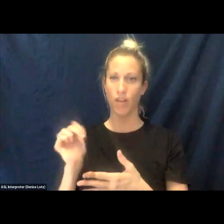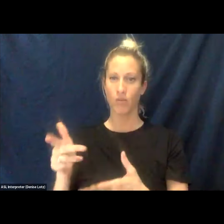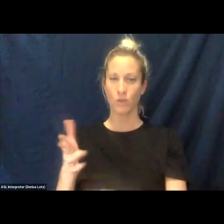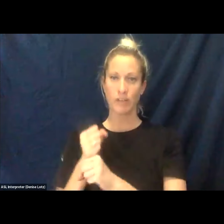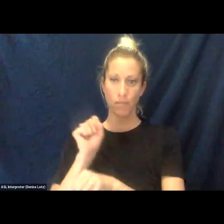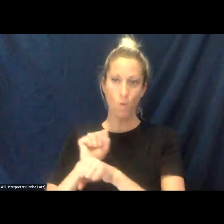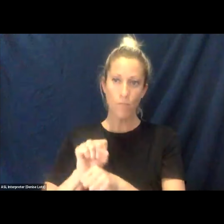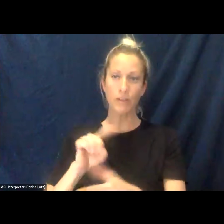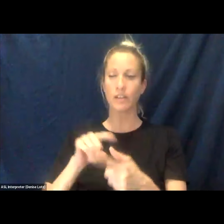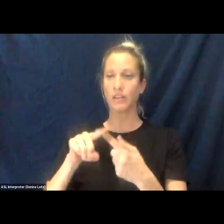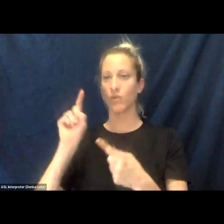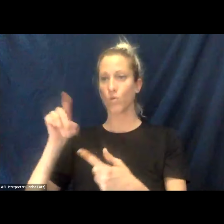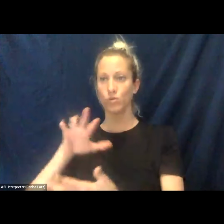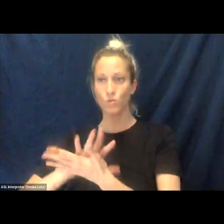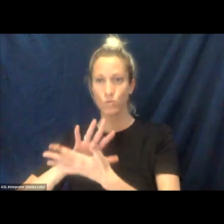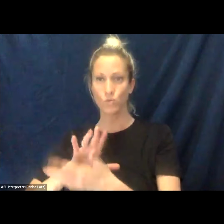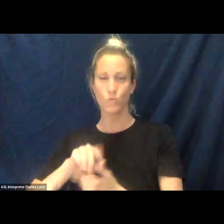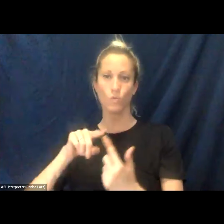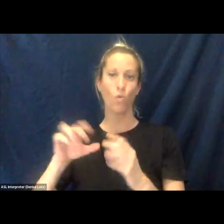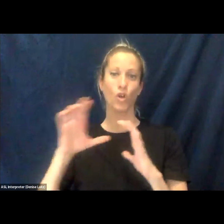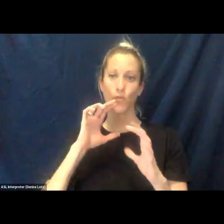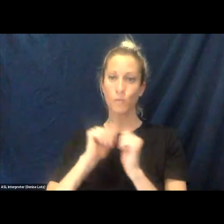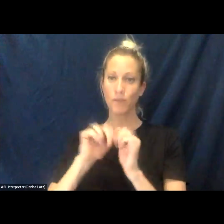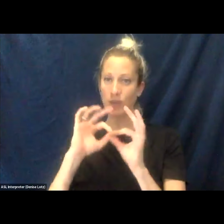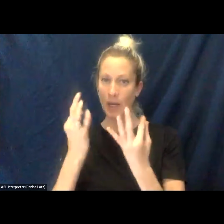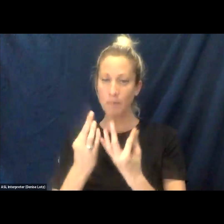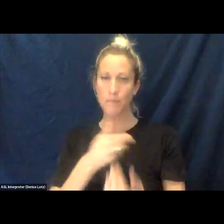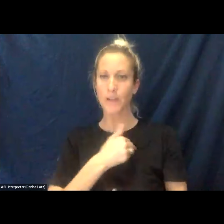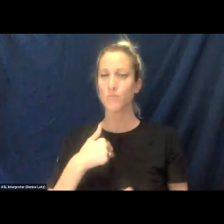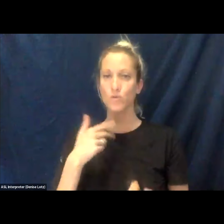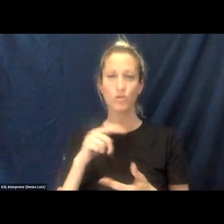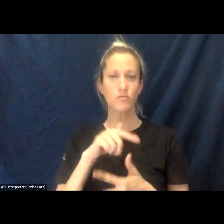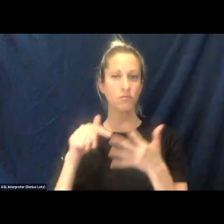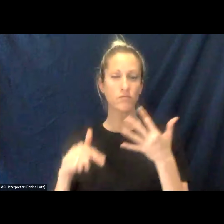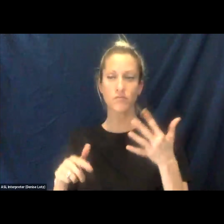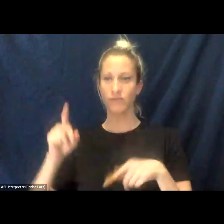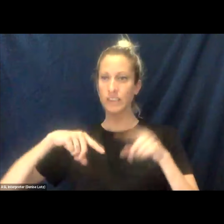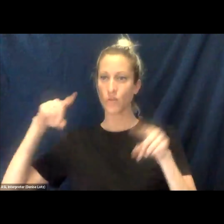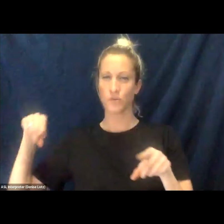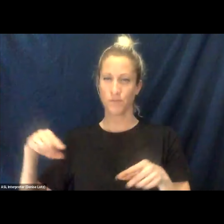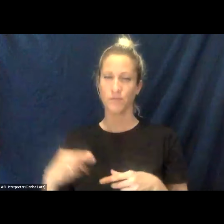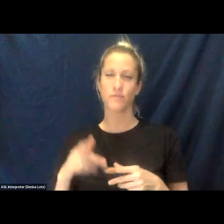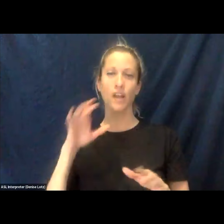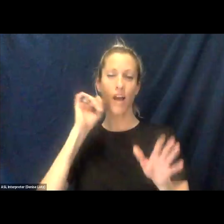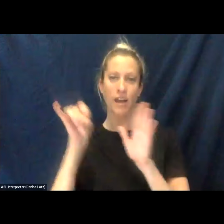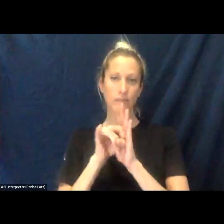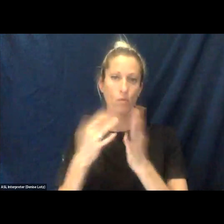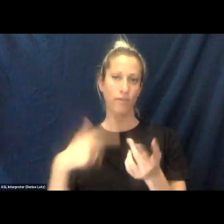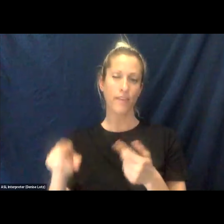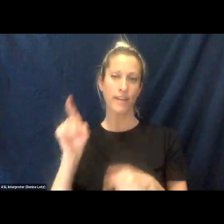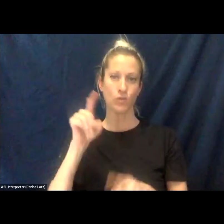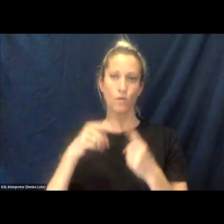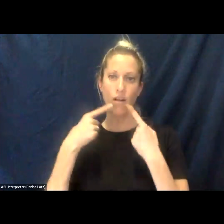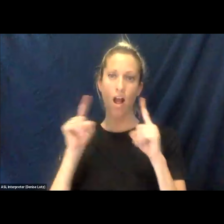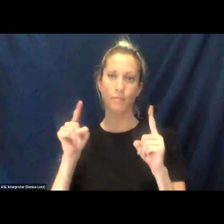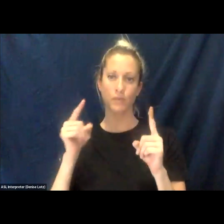employment? Are they trying to go to school? Are they trying just to communicate with family members? And really from there, identifying what they need in order to accomplish